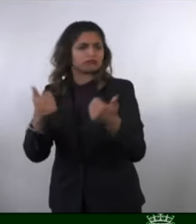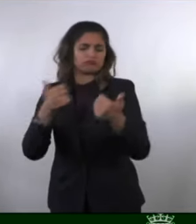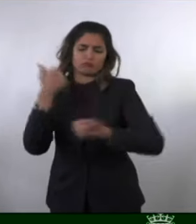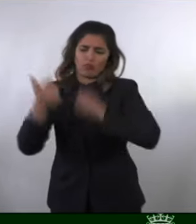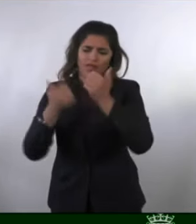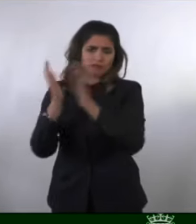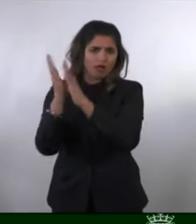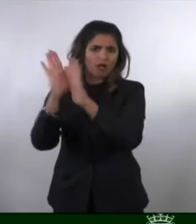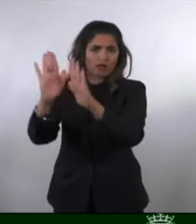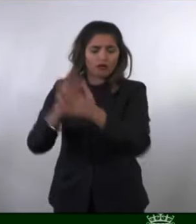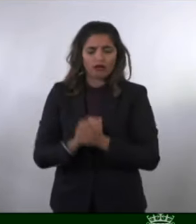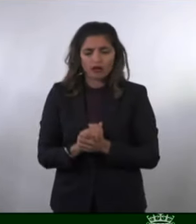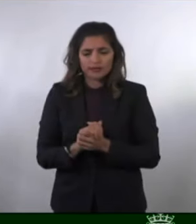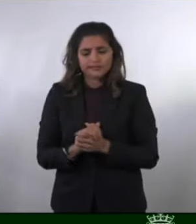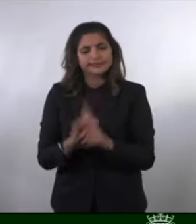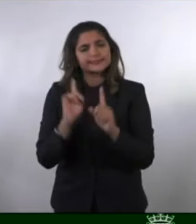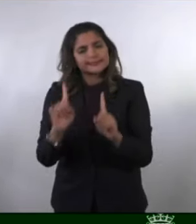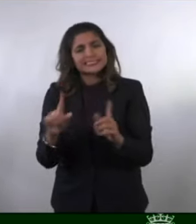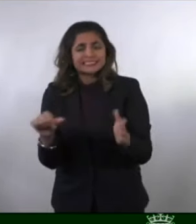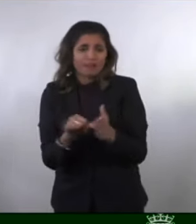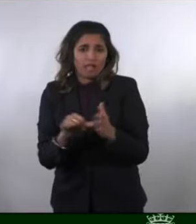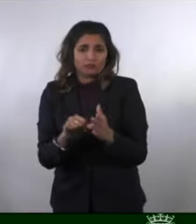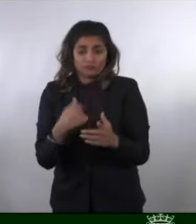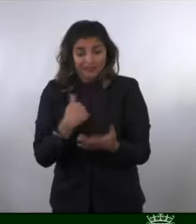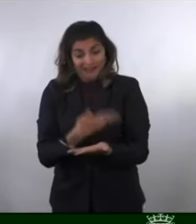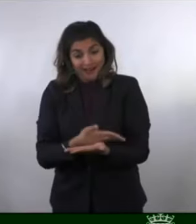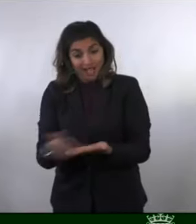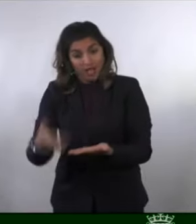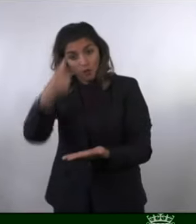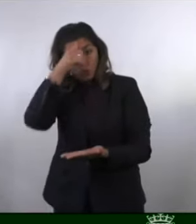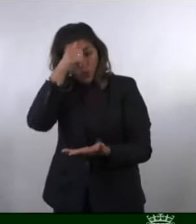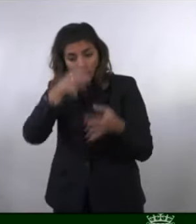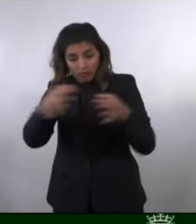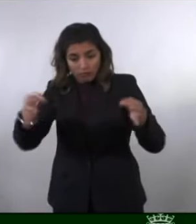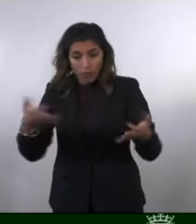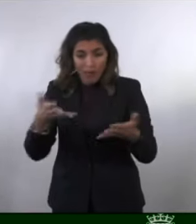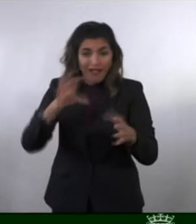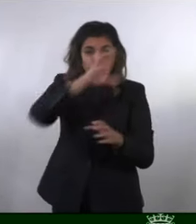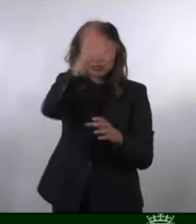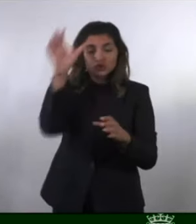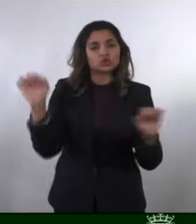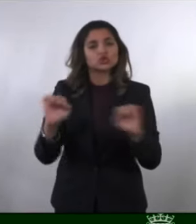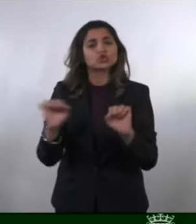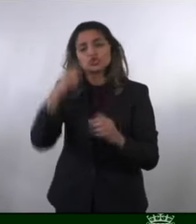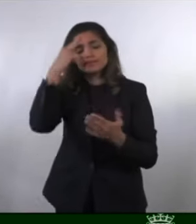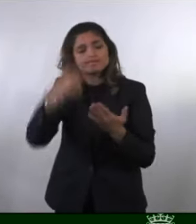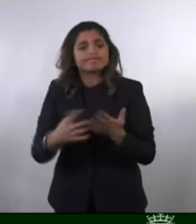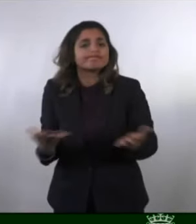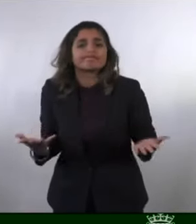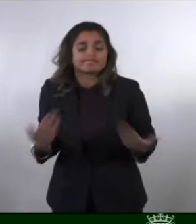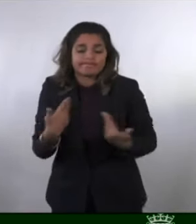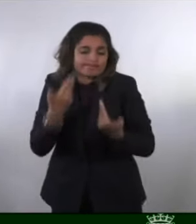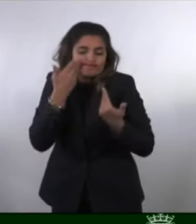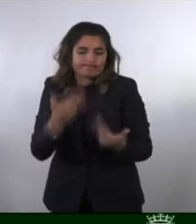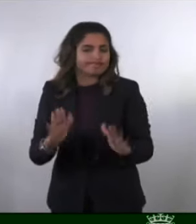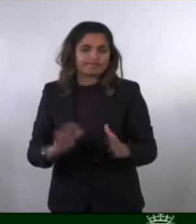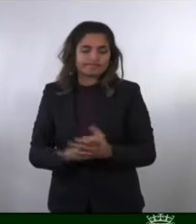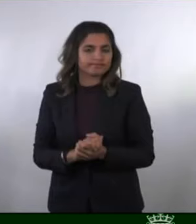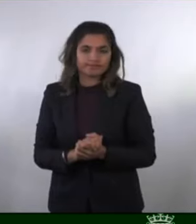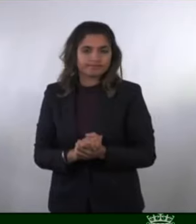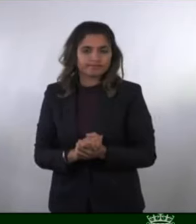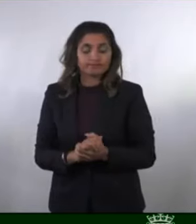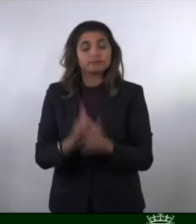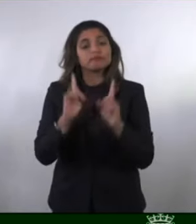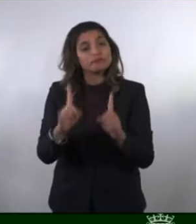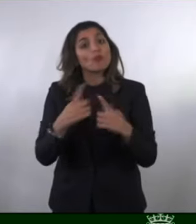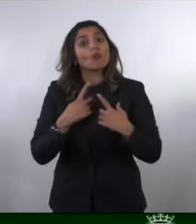It's very difficult, as I was saying earlier on, to draw up the boundaries of these regions in a way that is satisfactory. But what I hope is